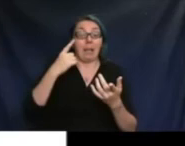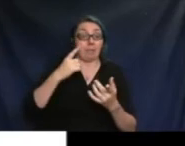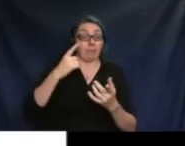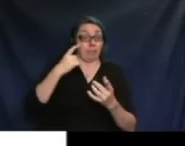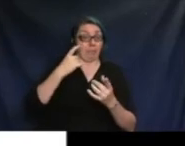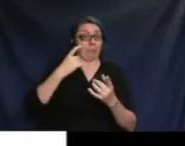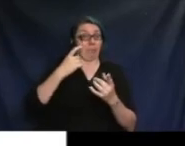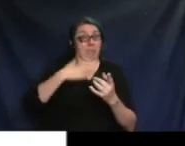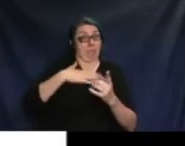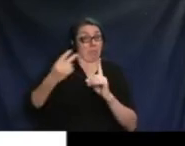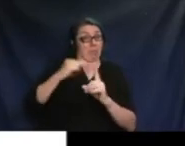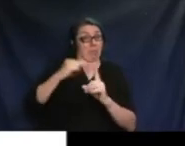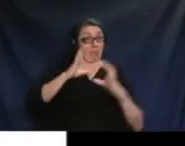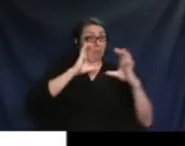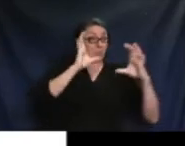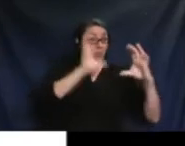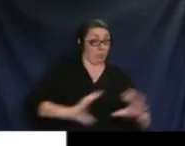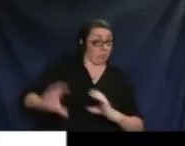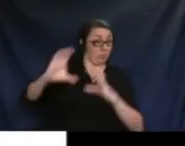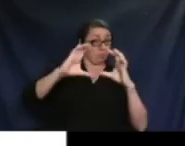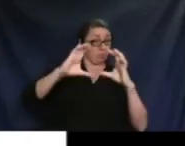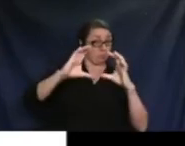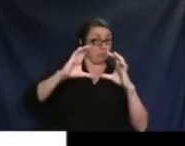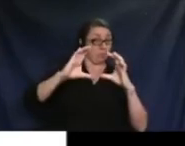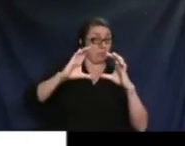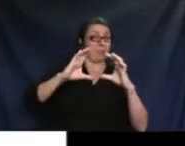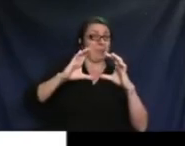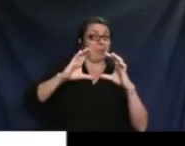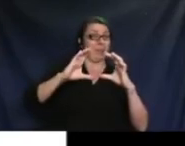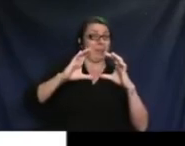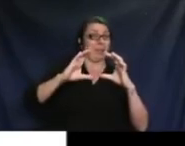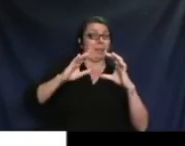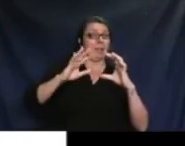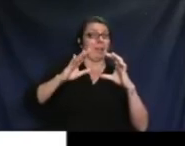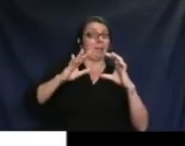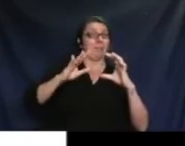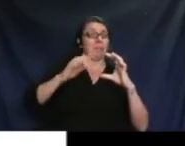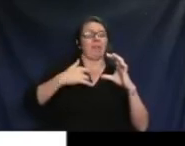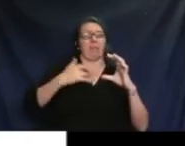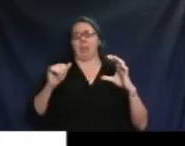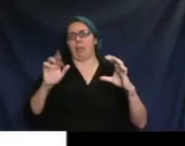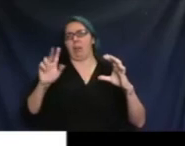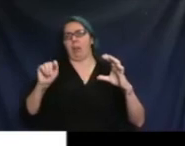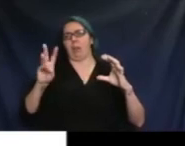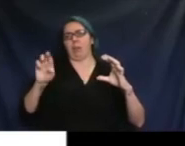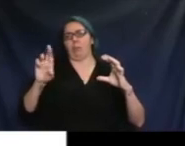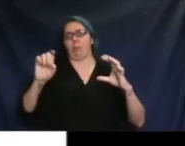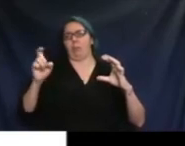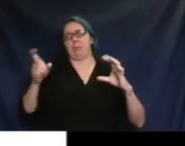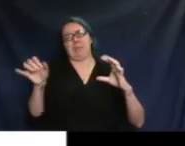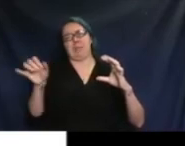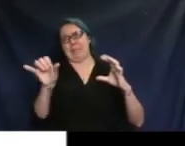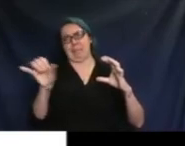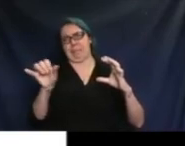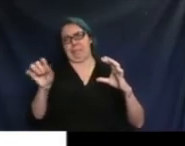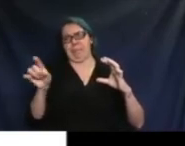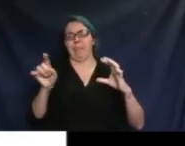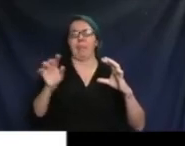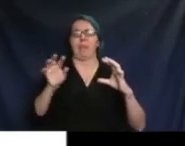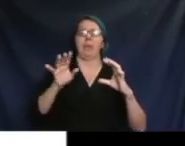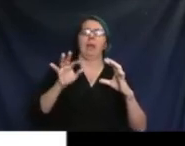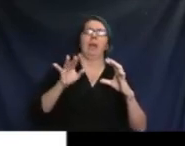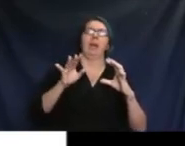is a similar kind of relationship building process that would happen with ArtworxTO, that